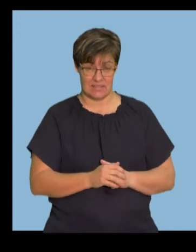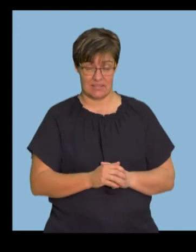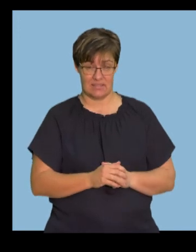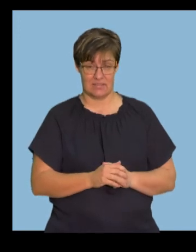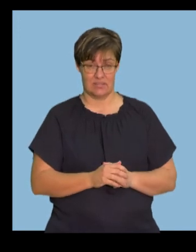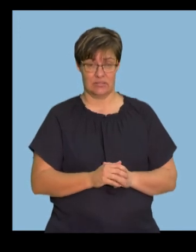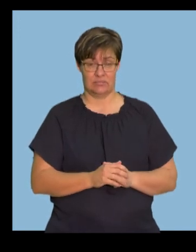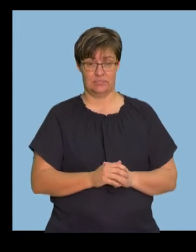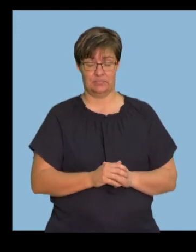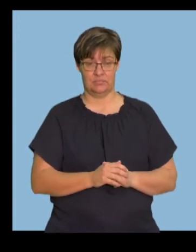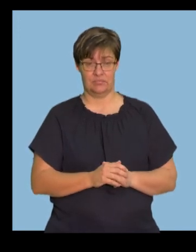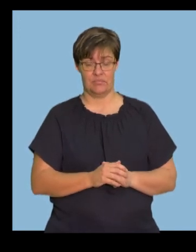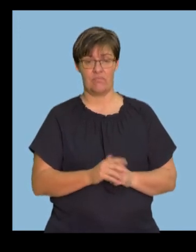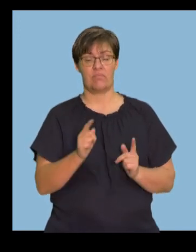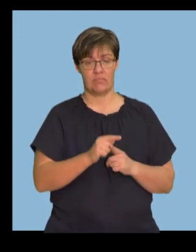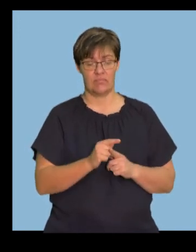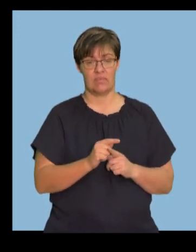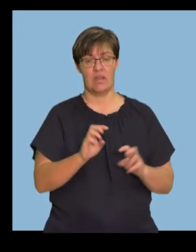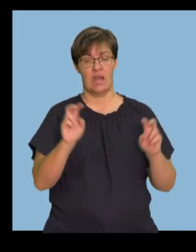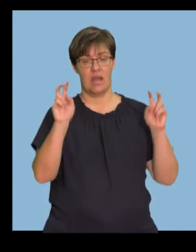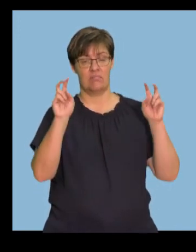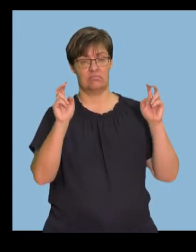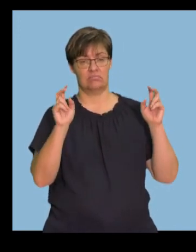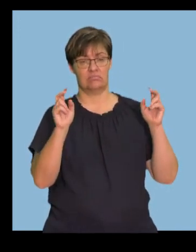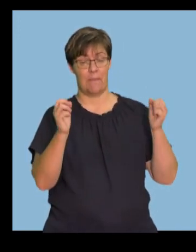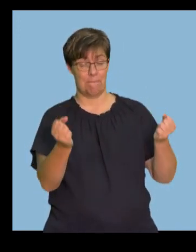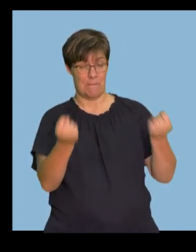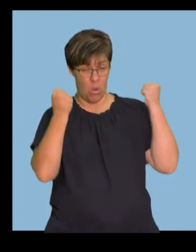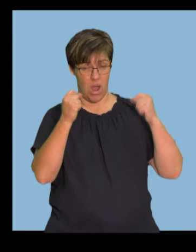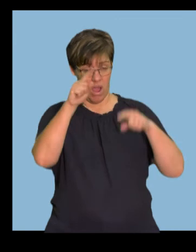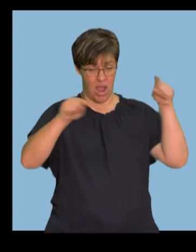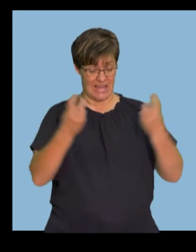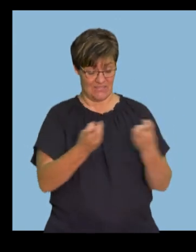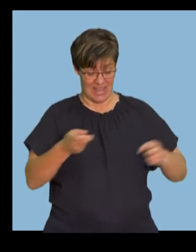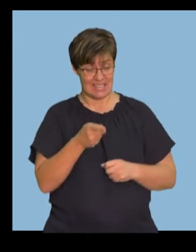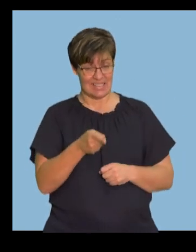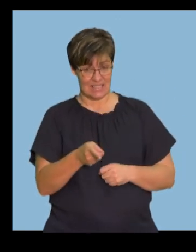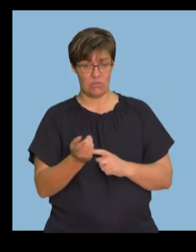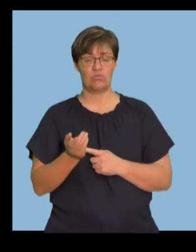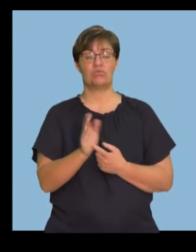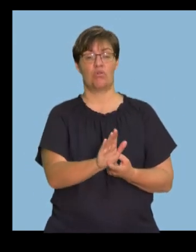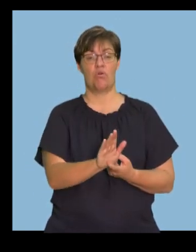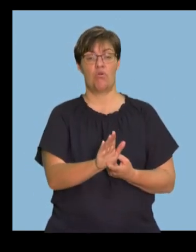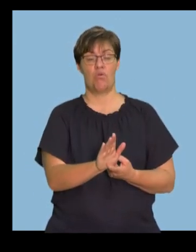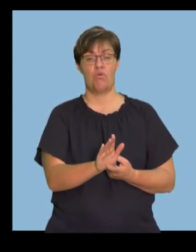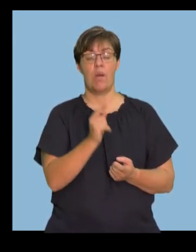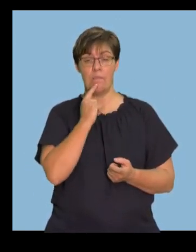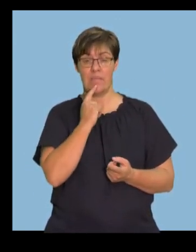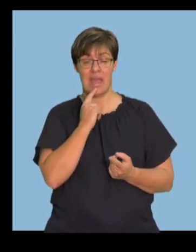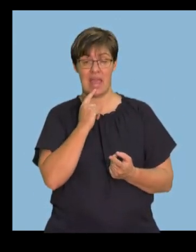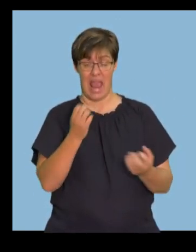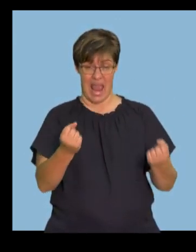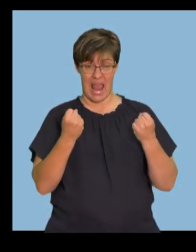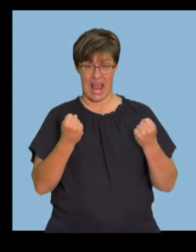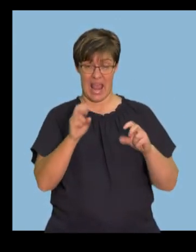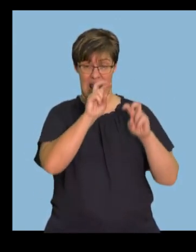done, right? And once again, the power rating of a device is actually an indication of how much energy